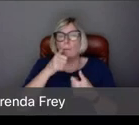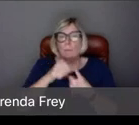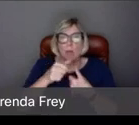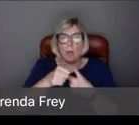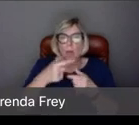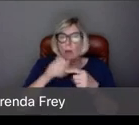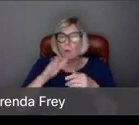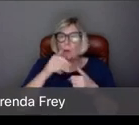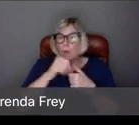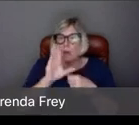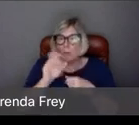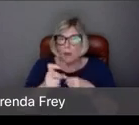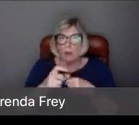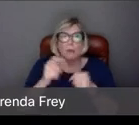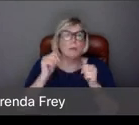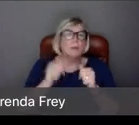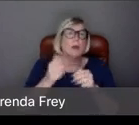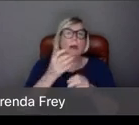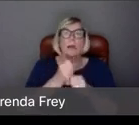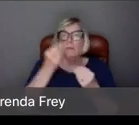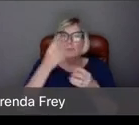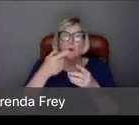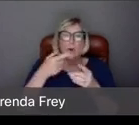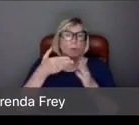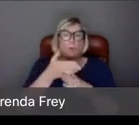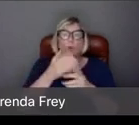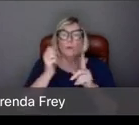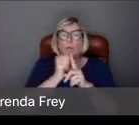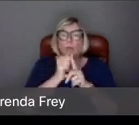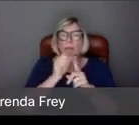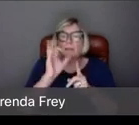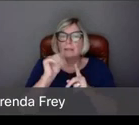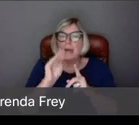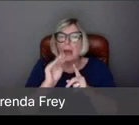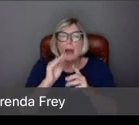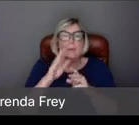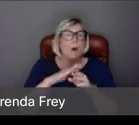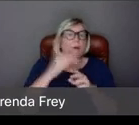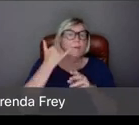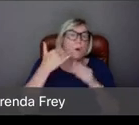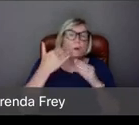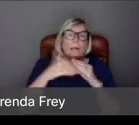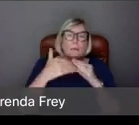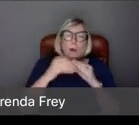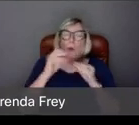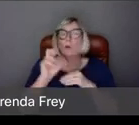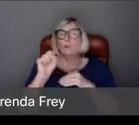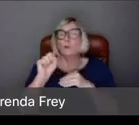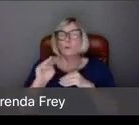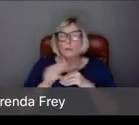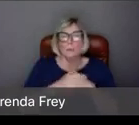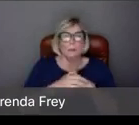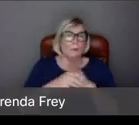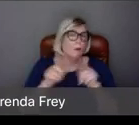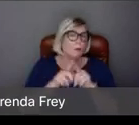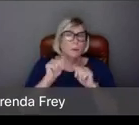your mailbox. They can obtain it through scams occurring by the phone, email, or social media. They can